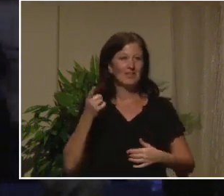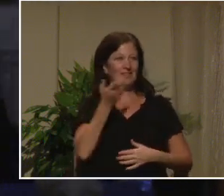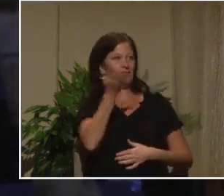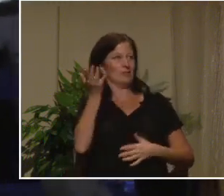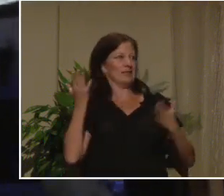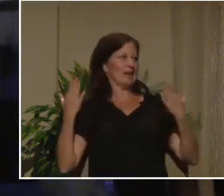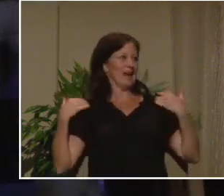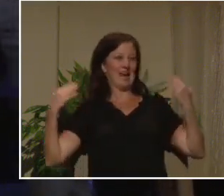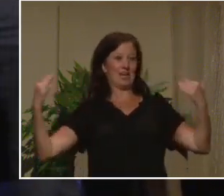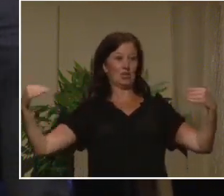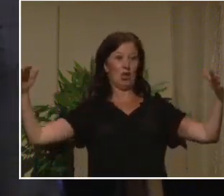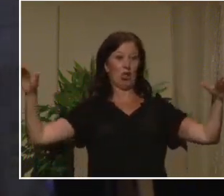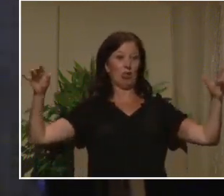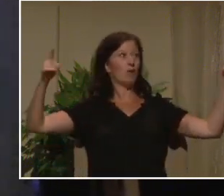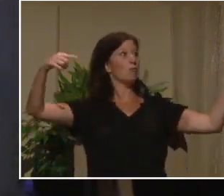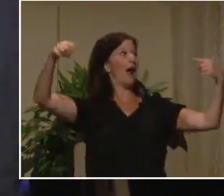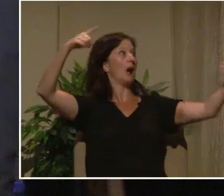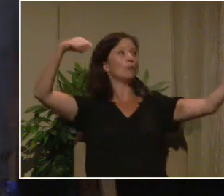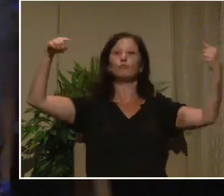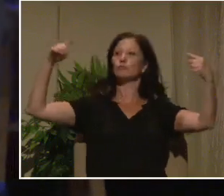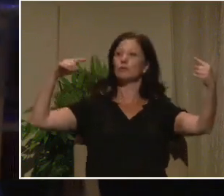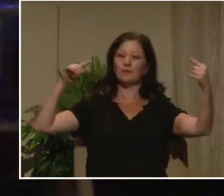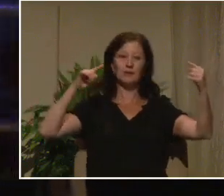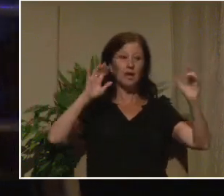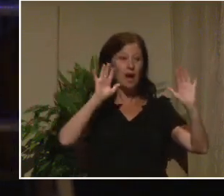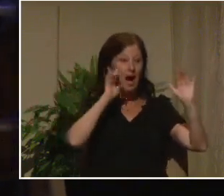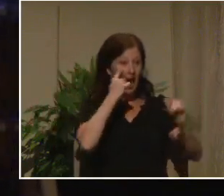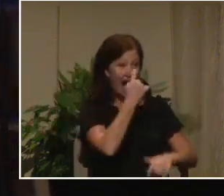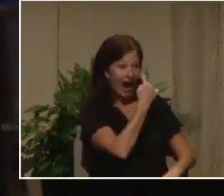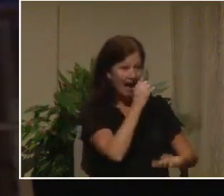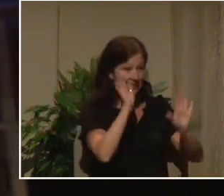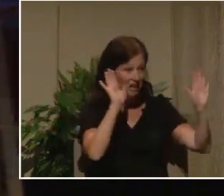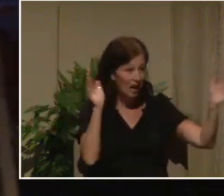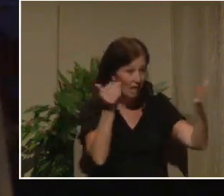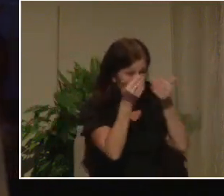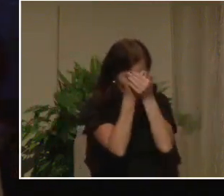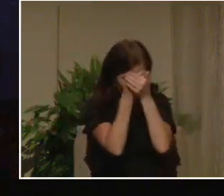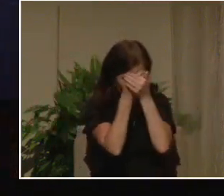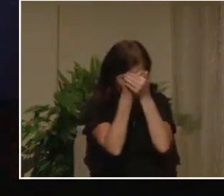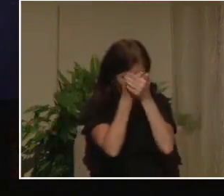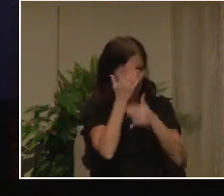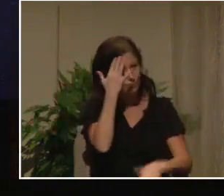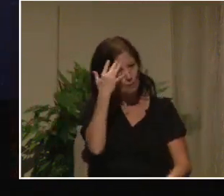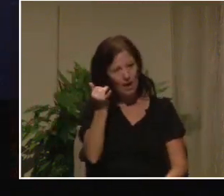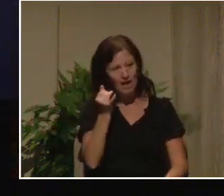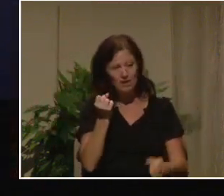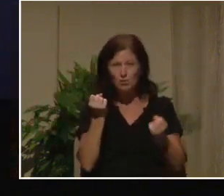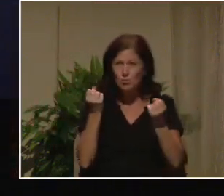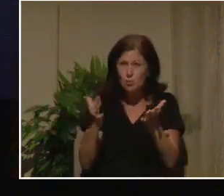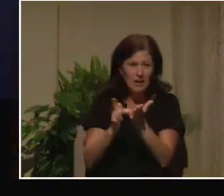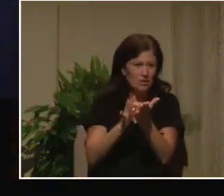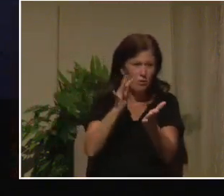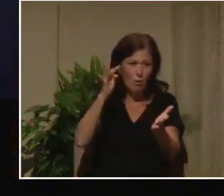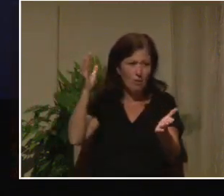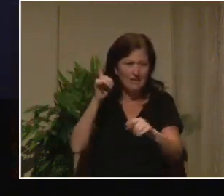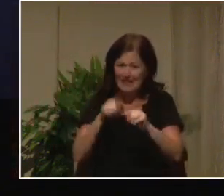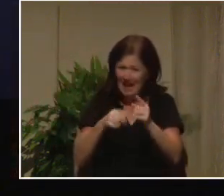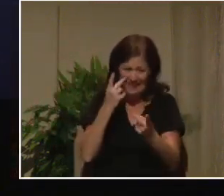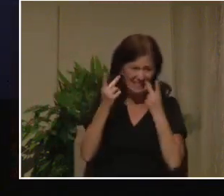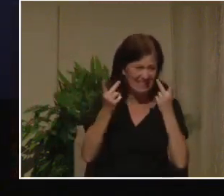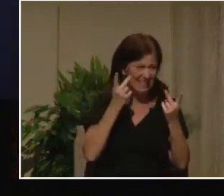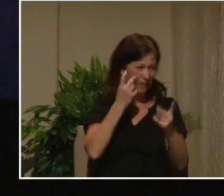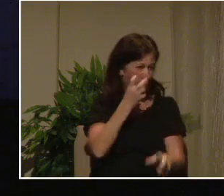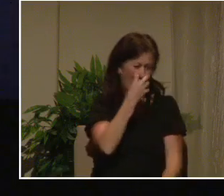are enraptured, and they cover their eyes because the glory of God is too much for them. But they